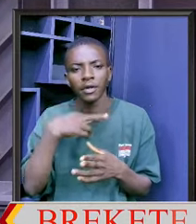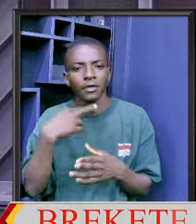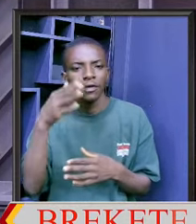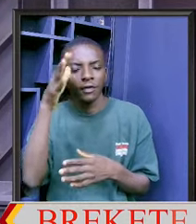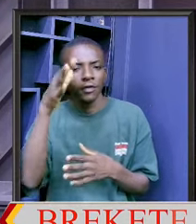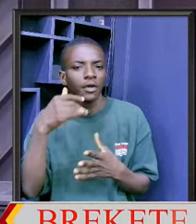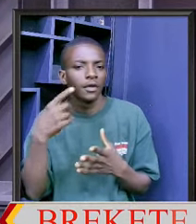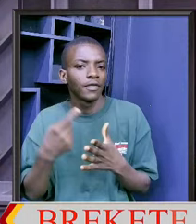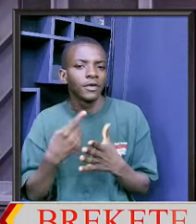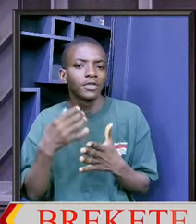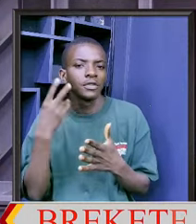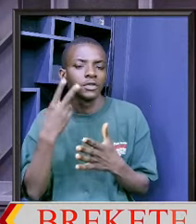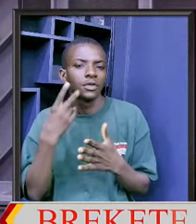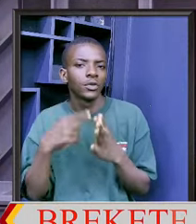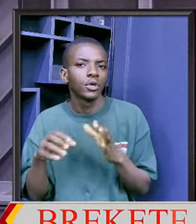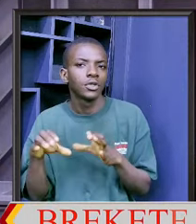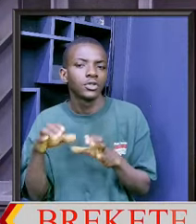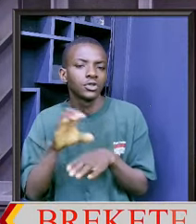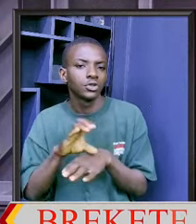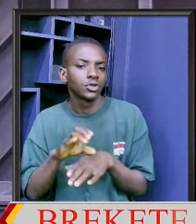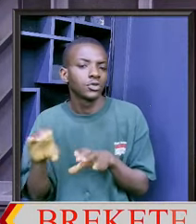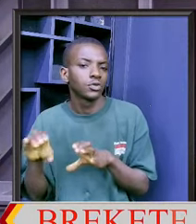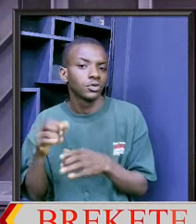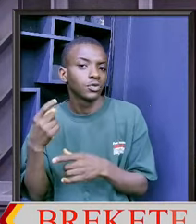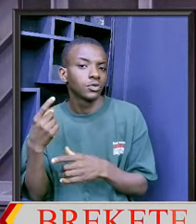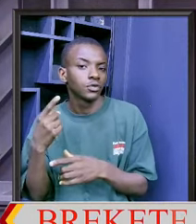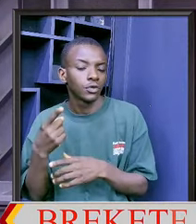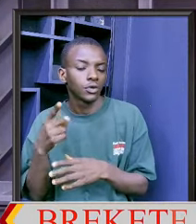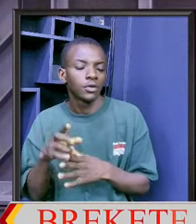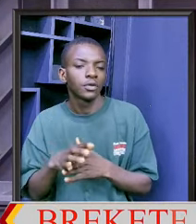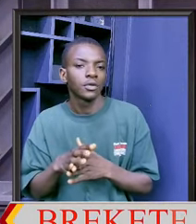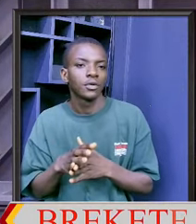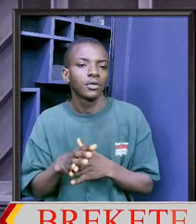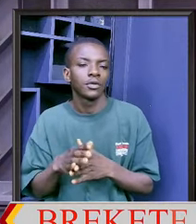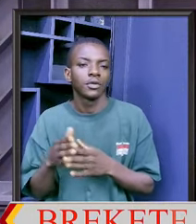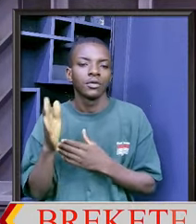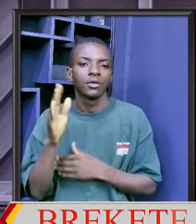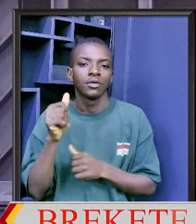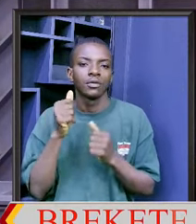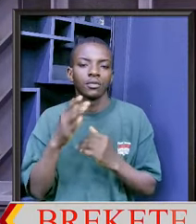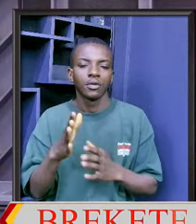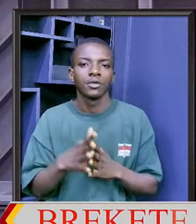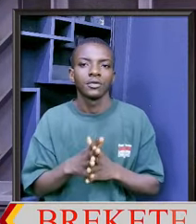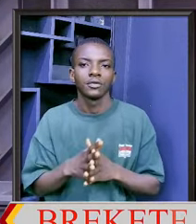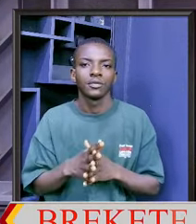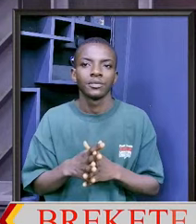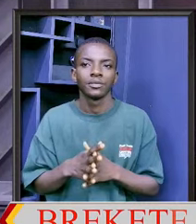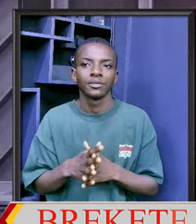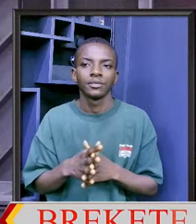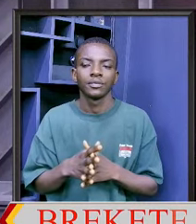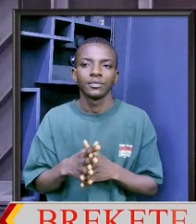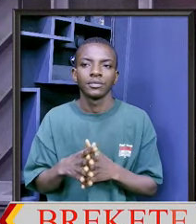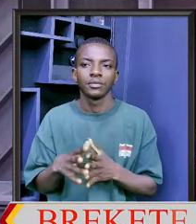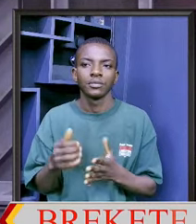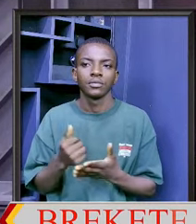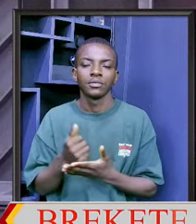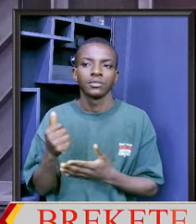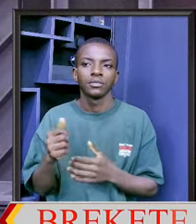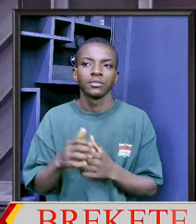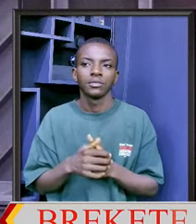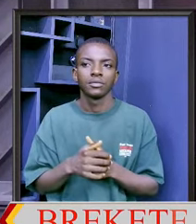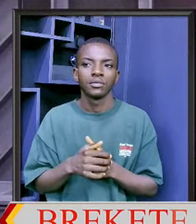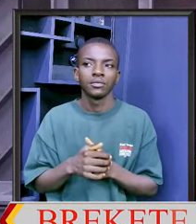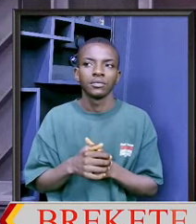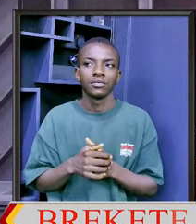first. Make we see what in the church go do for Una. Oh, God bless you, sir. Amen. Sir, God bless you, sir.